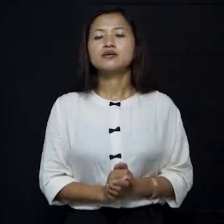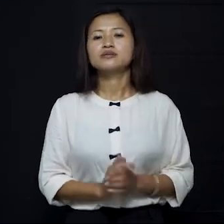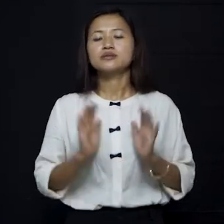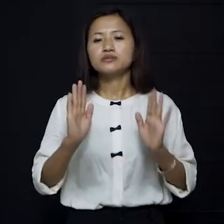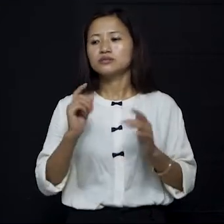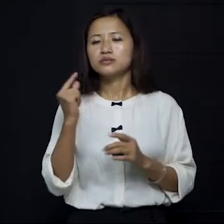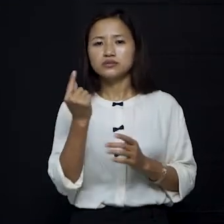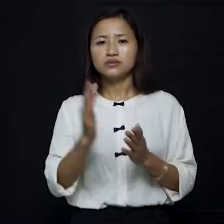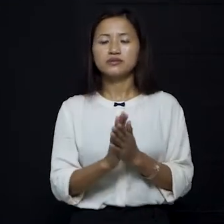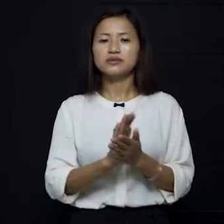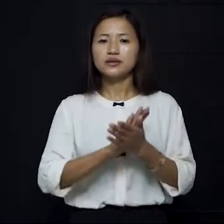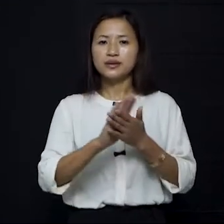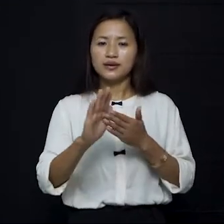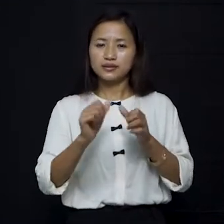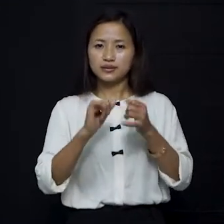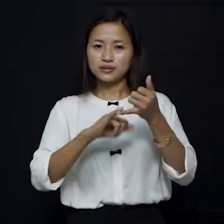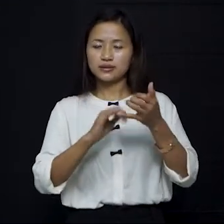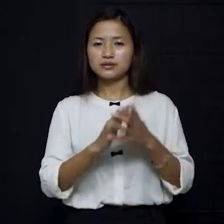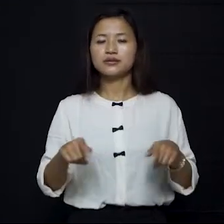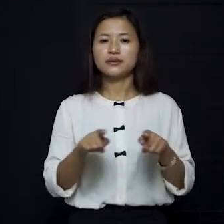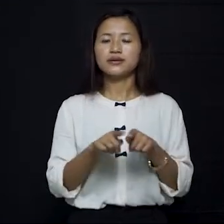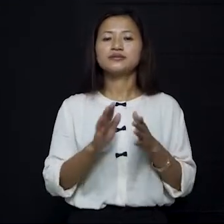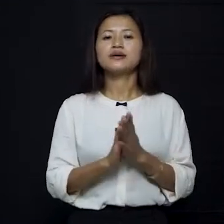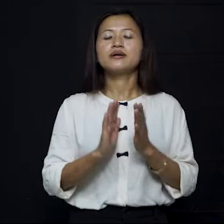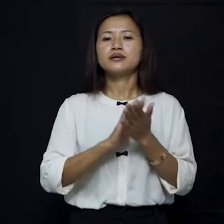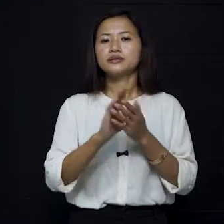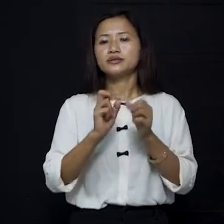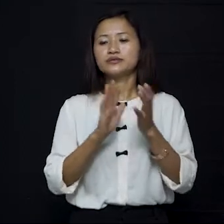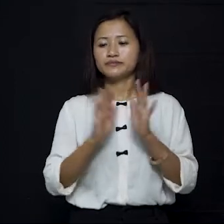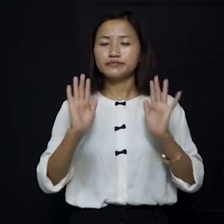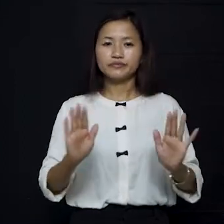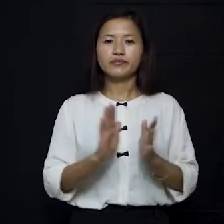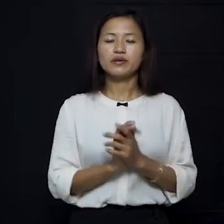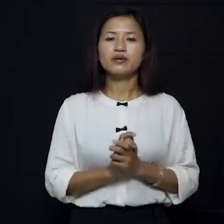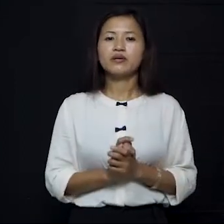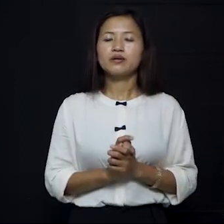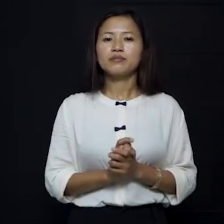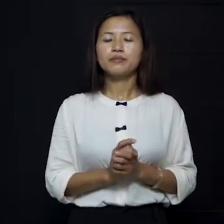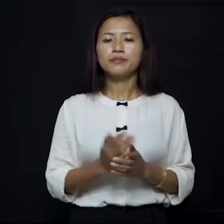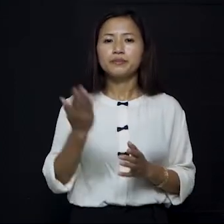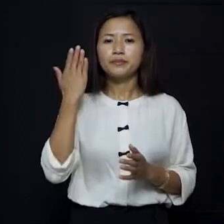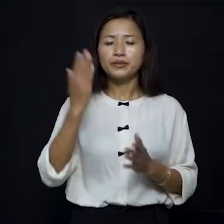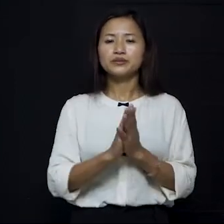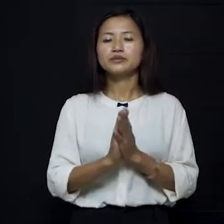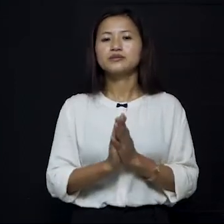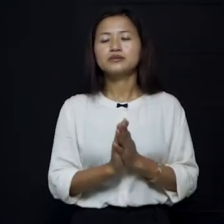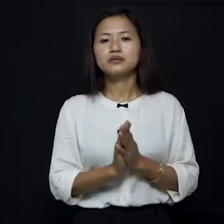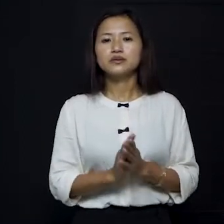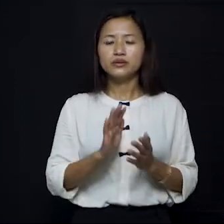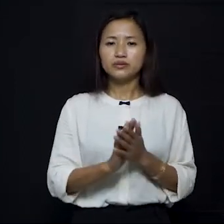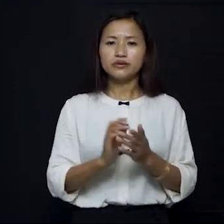have and not had. But in a past perfect tense, you have only one option, that is had, and if you happen to miss this, that